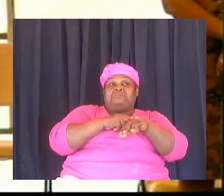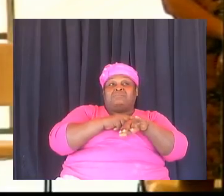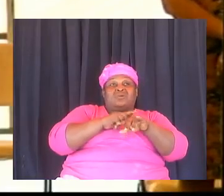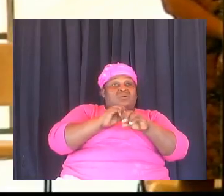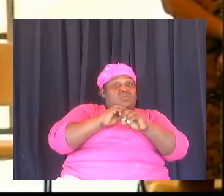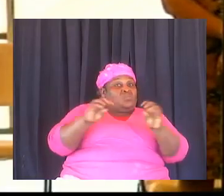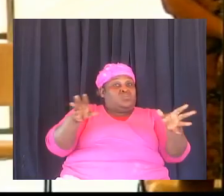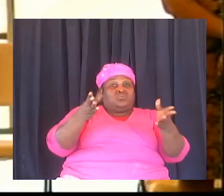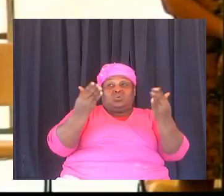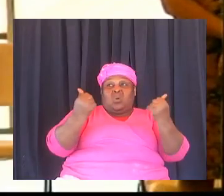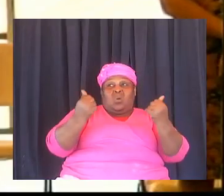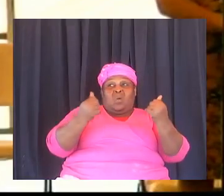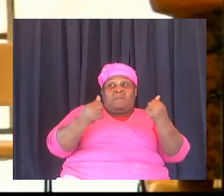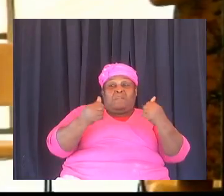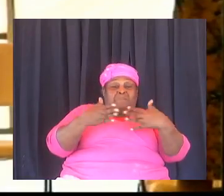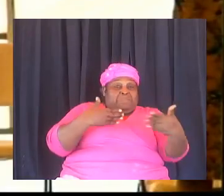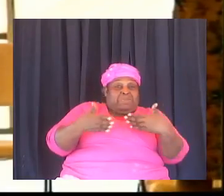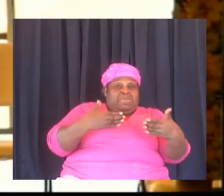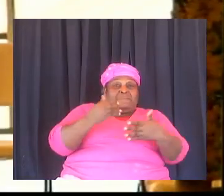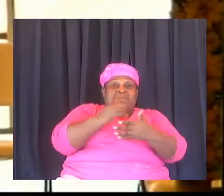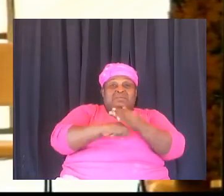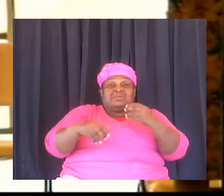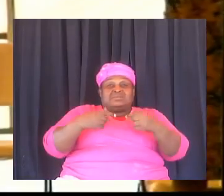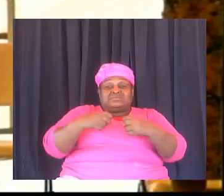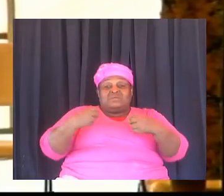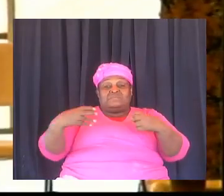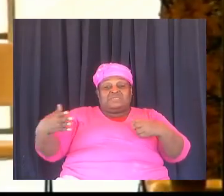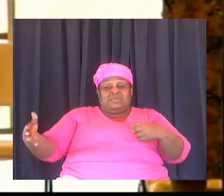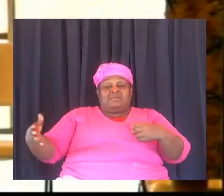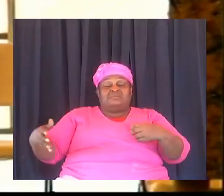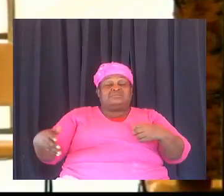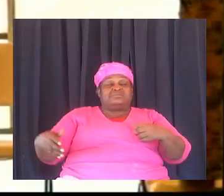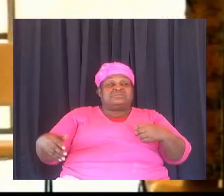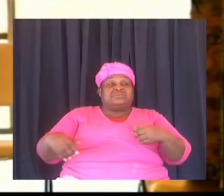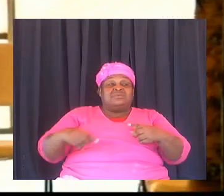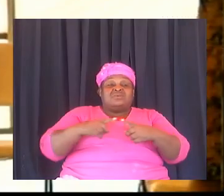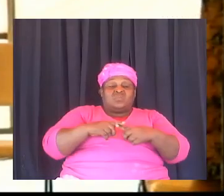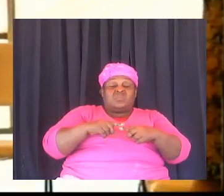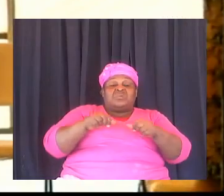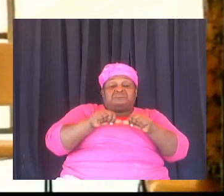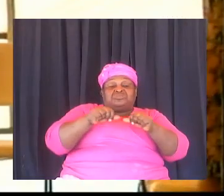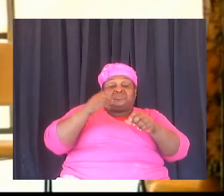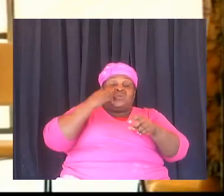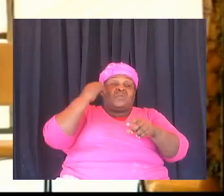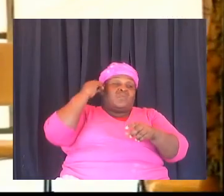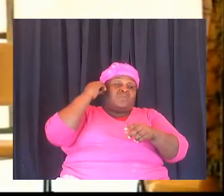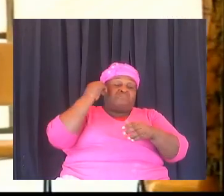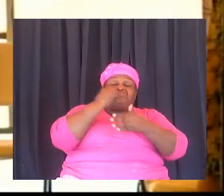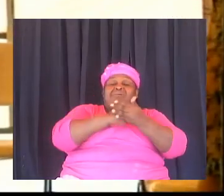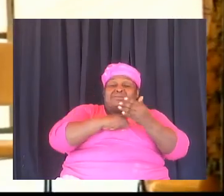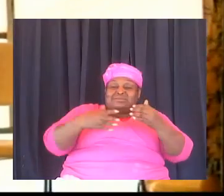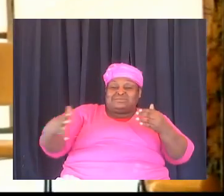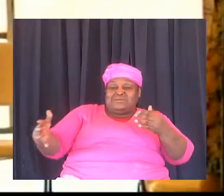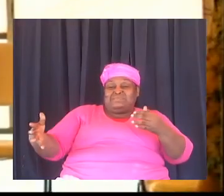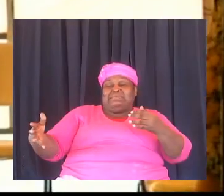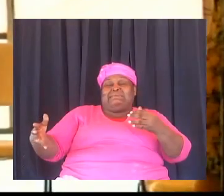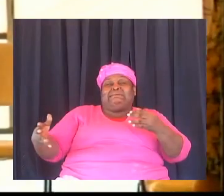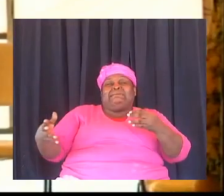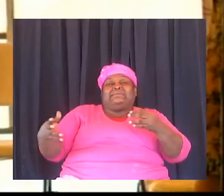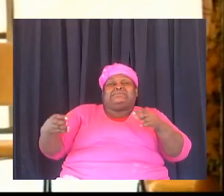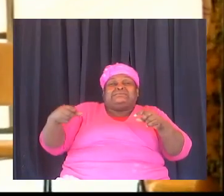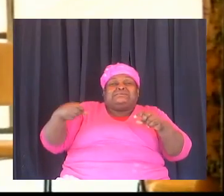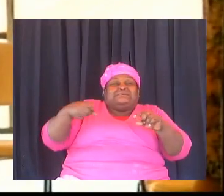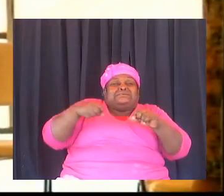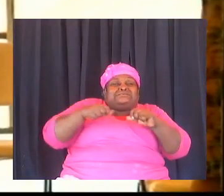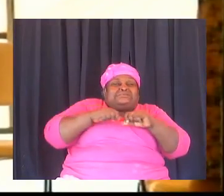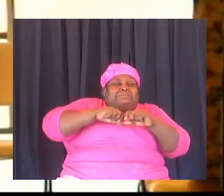they might have gone through or some things that they might have done. But when they stay home, something is fighting on the